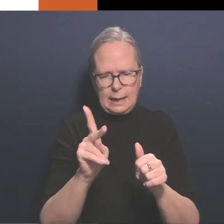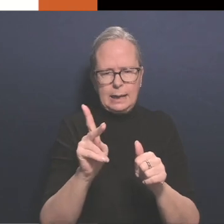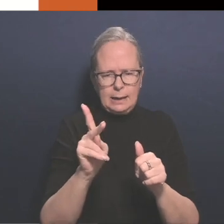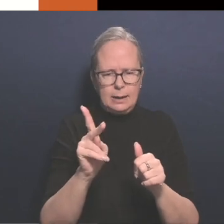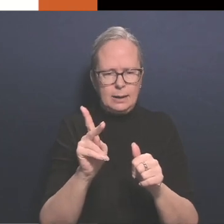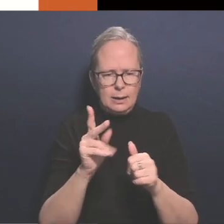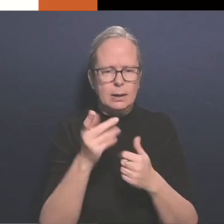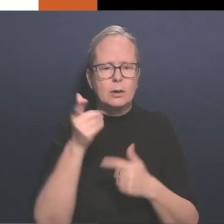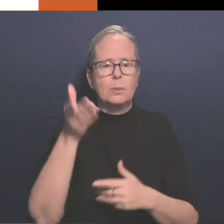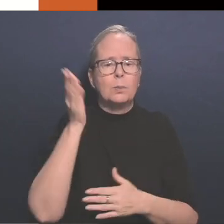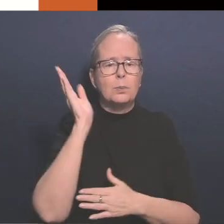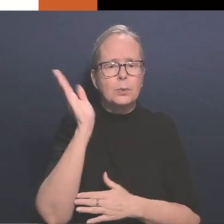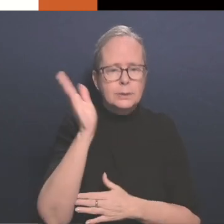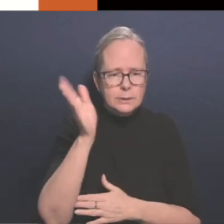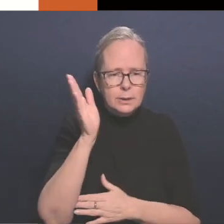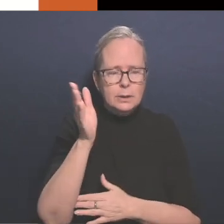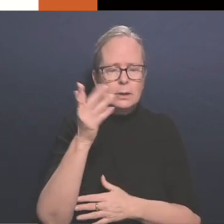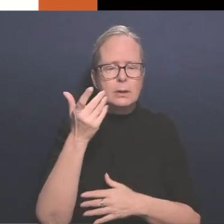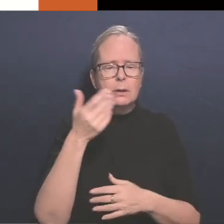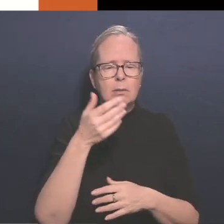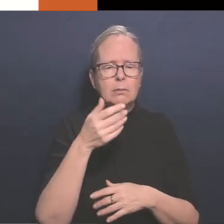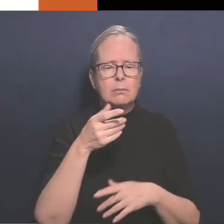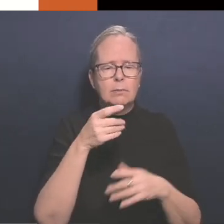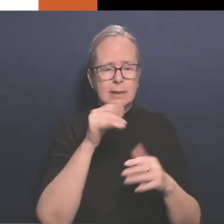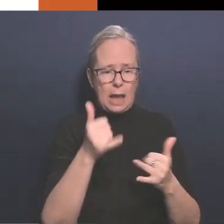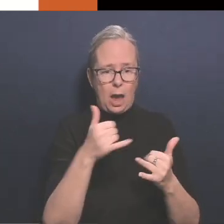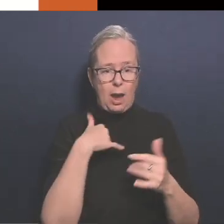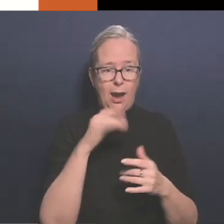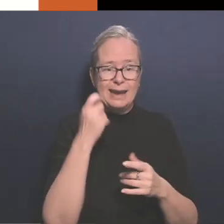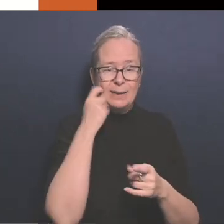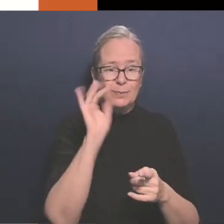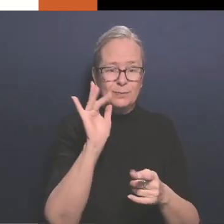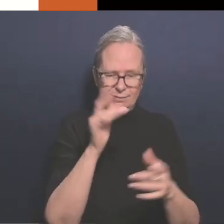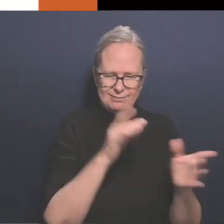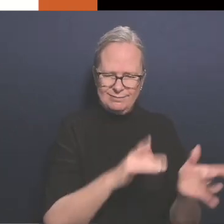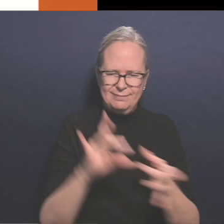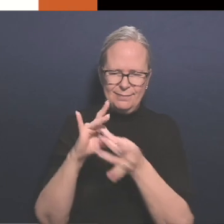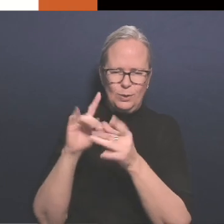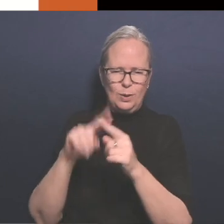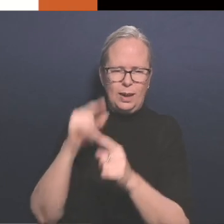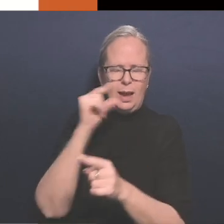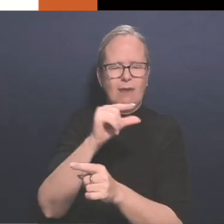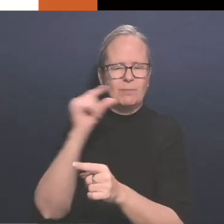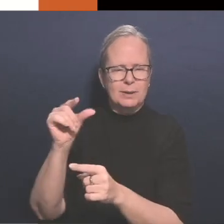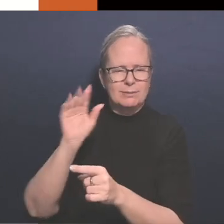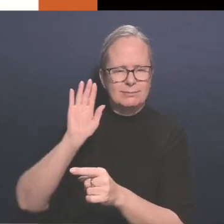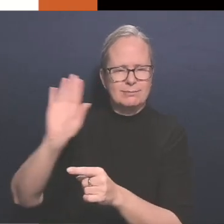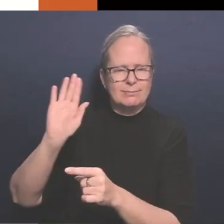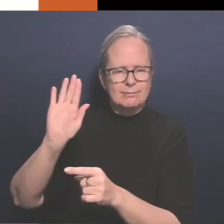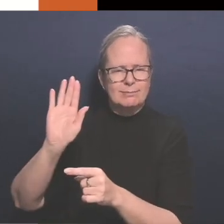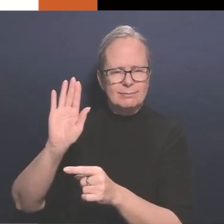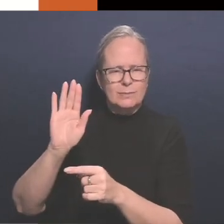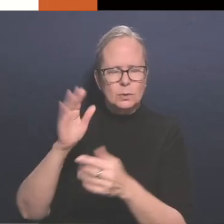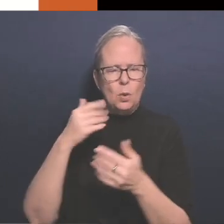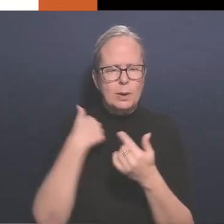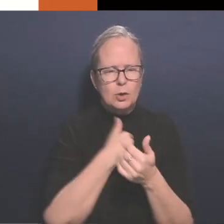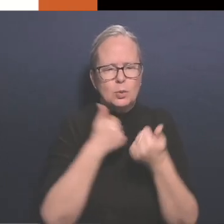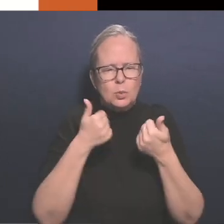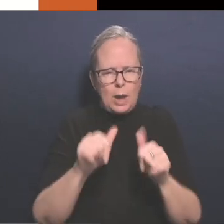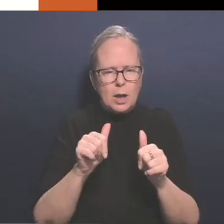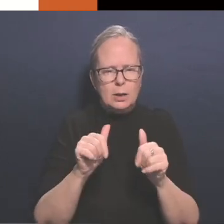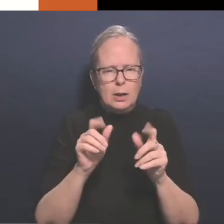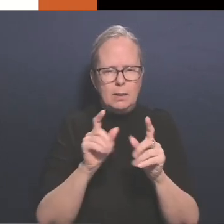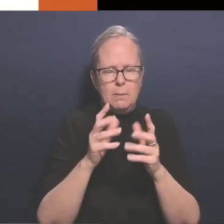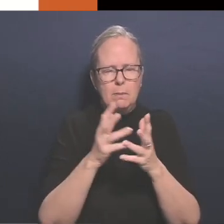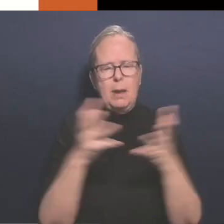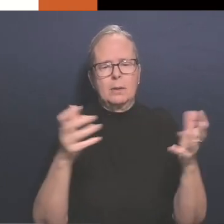the Benefits Wayfinder and our new Disability Benefits Compass tools. And you can see there we have our contact information for Prosper